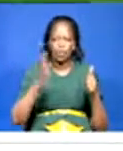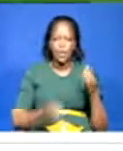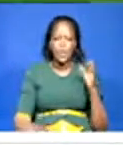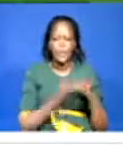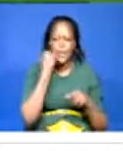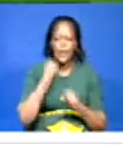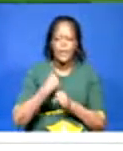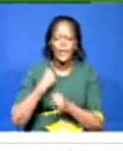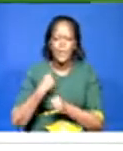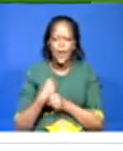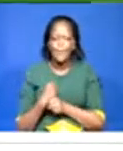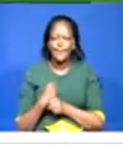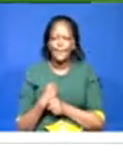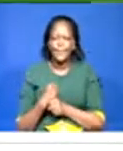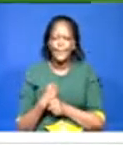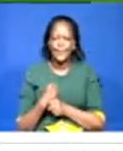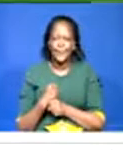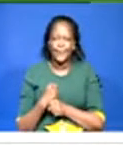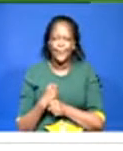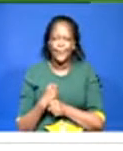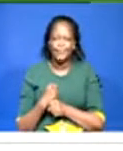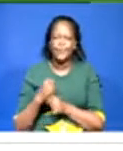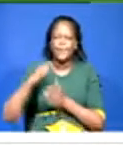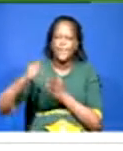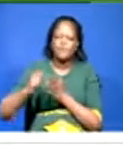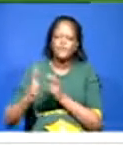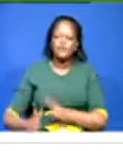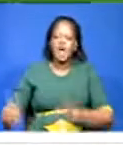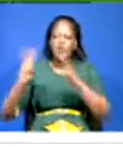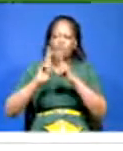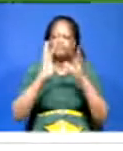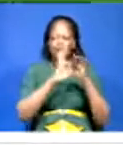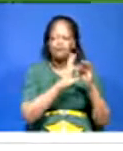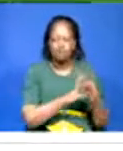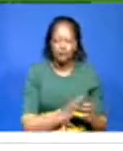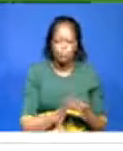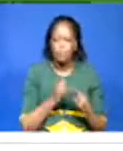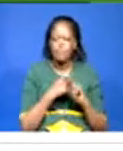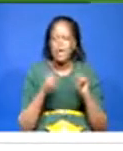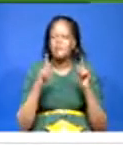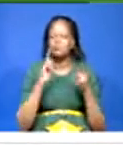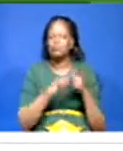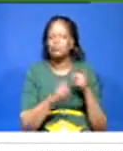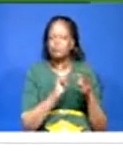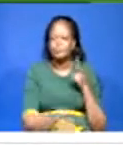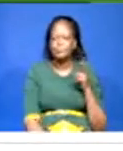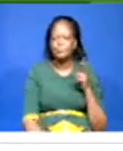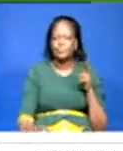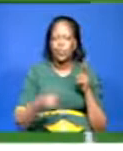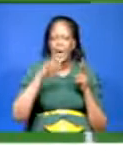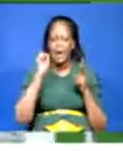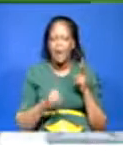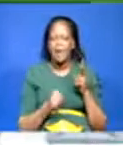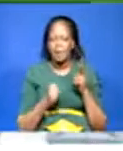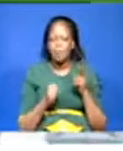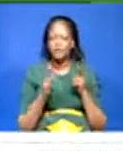which will be a means of creating jobs along the manufacturing value chain, on one hand, but two, also, we can leverage on